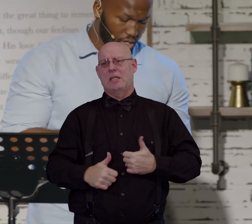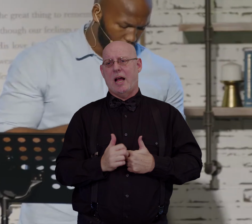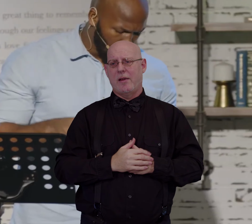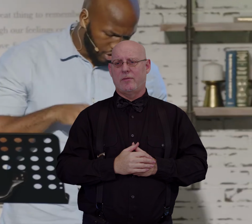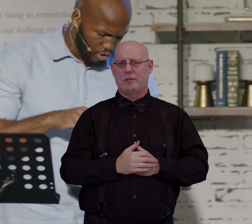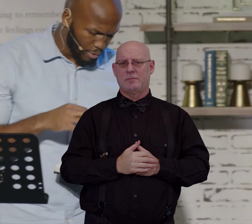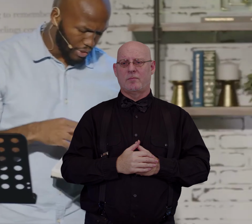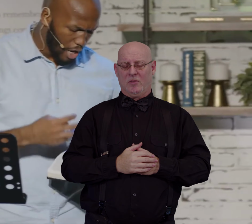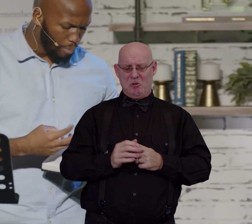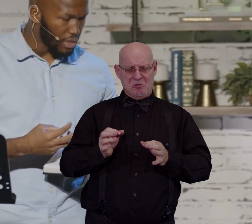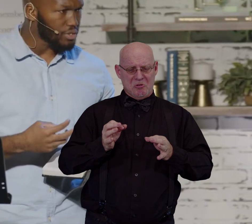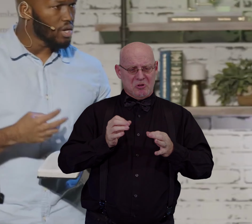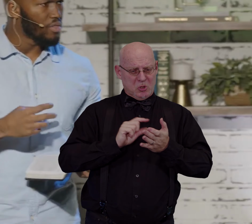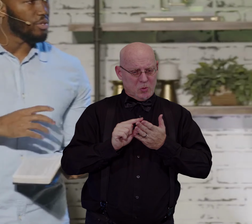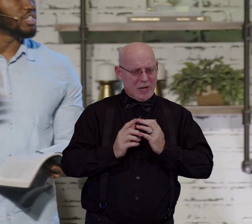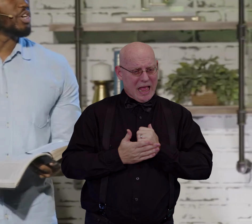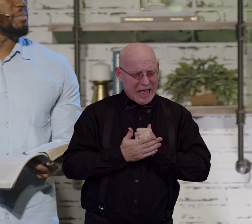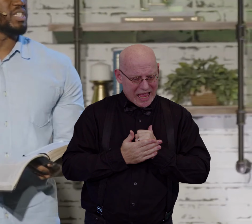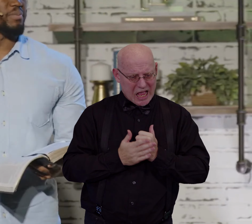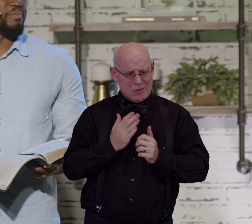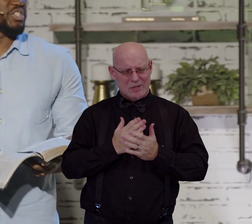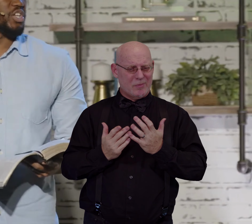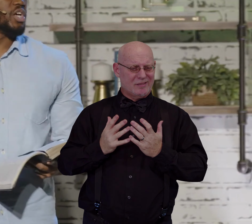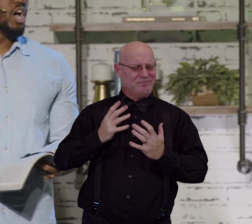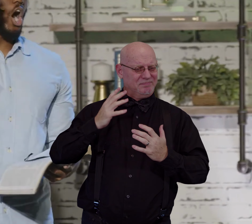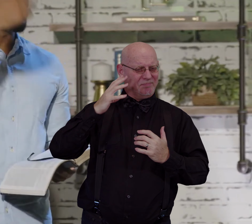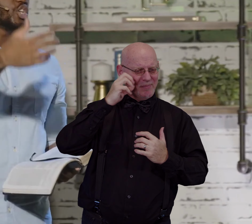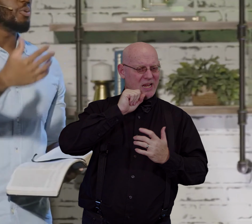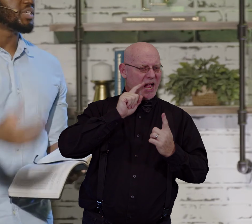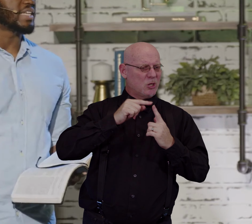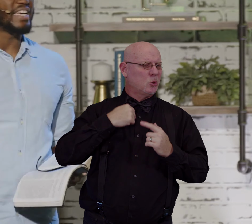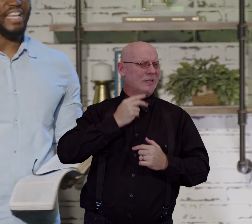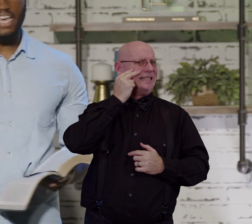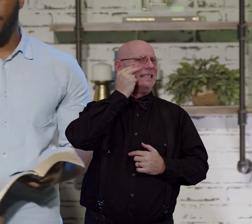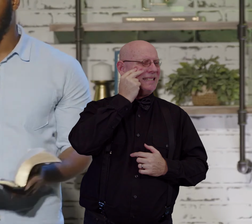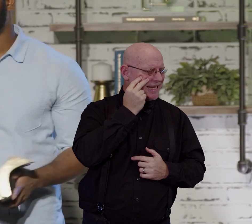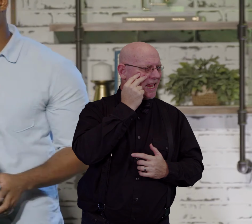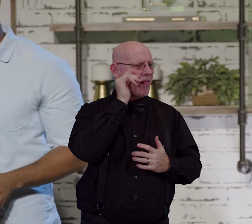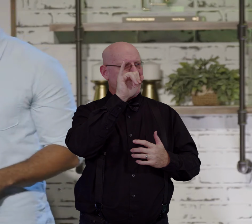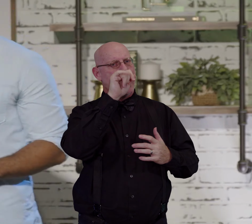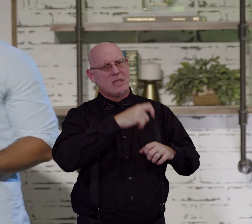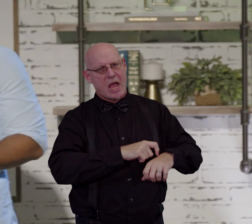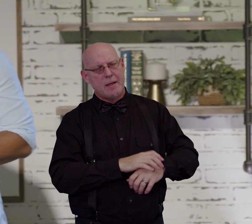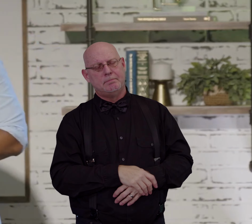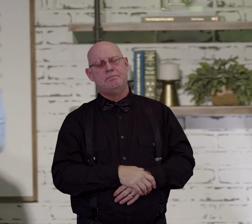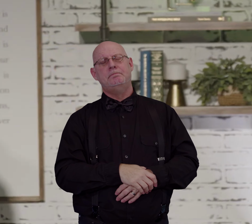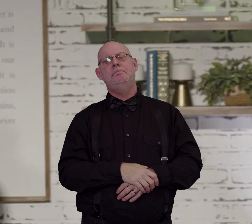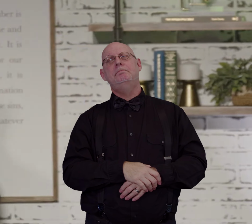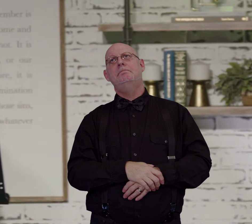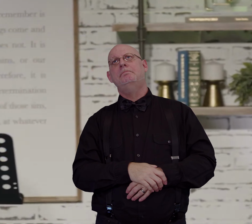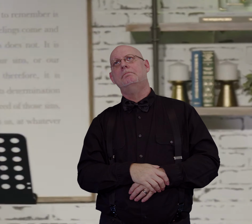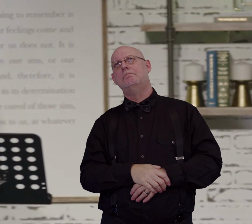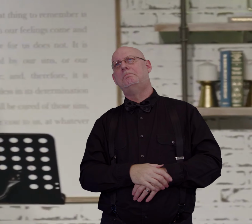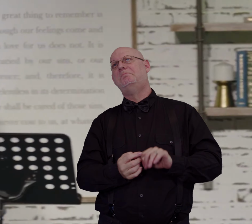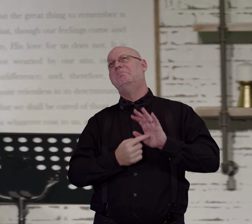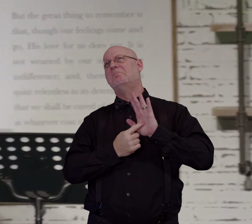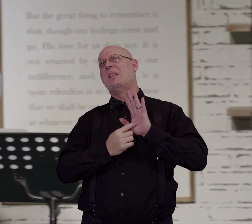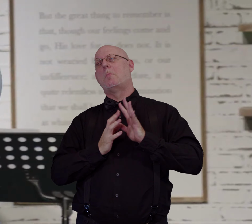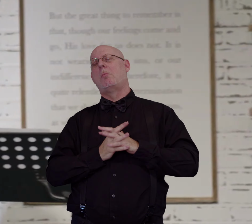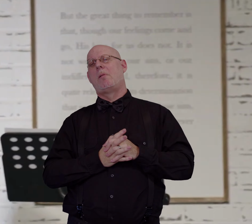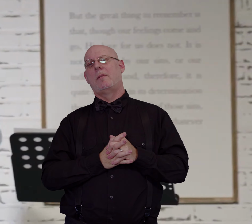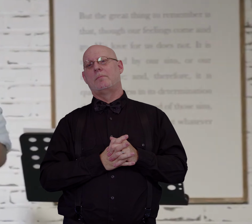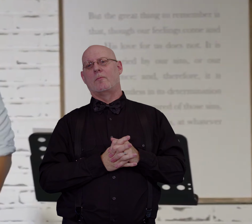life, and though the scriptures help us, there's still gonna be something missing until we see it in that time. And so, for